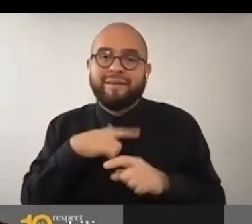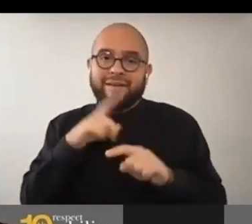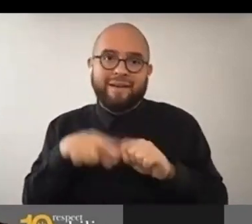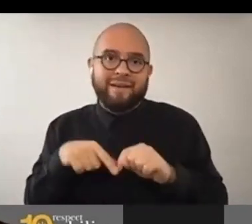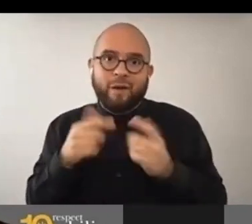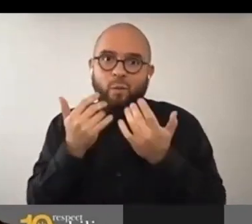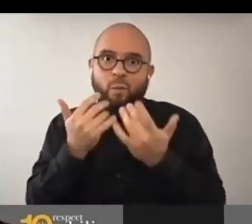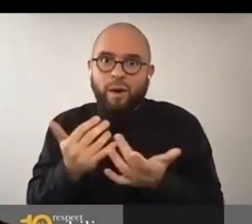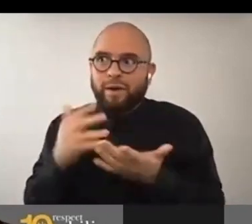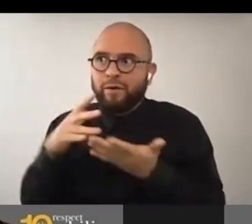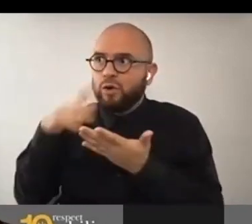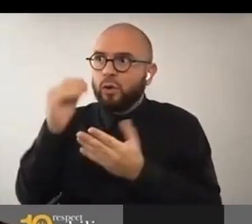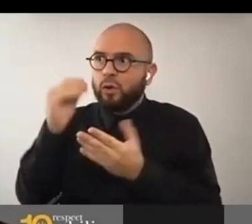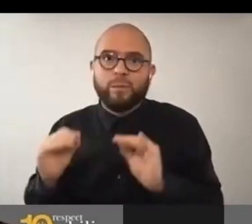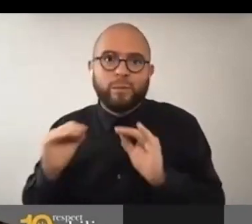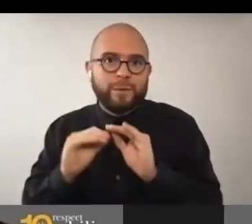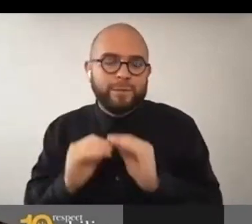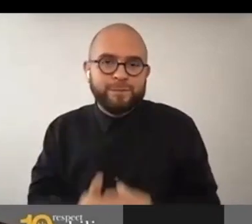it.